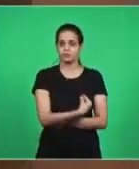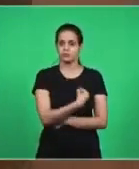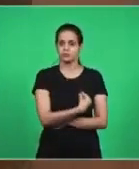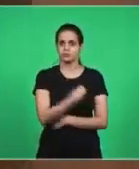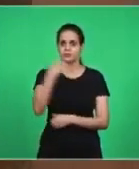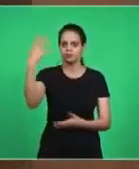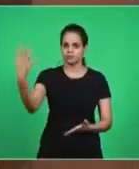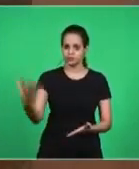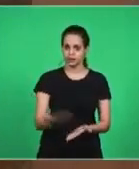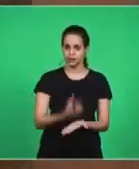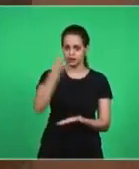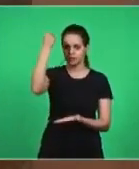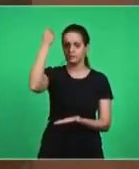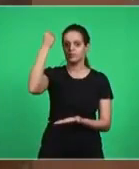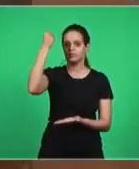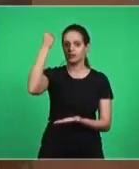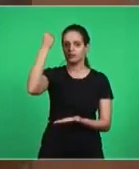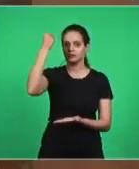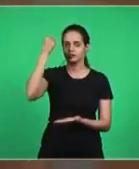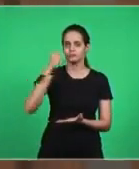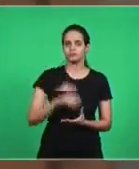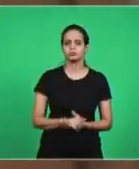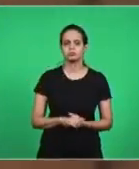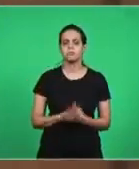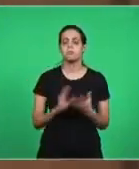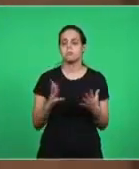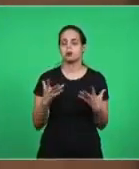to be raptured. What a wonderful thing, right?